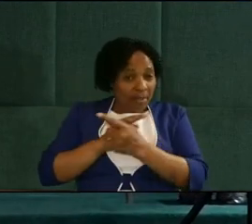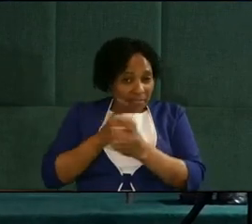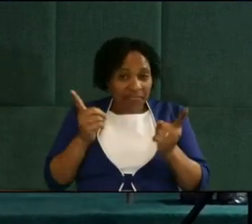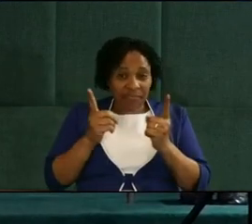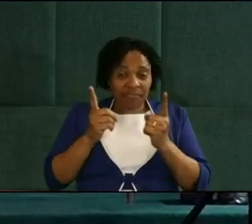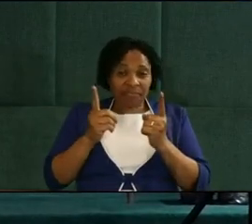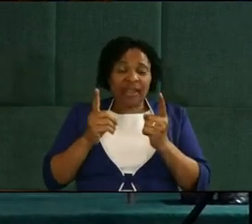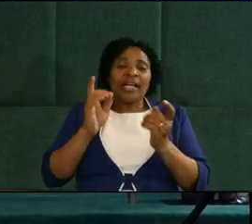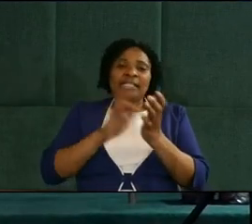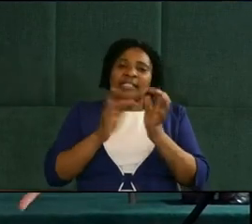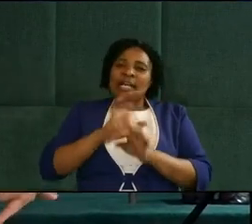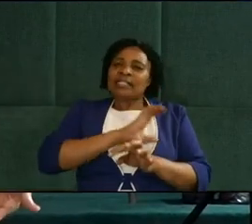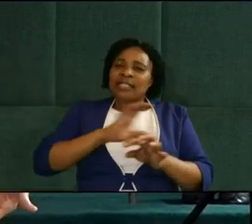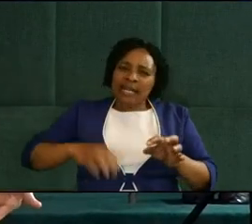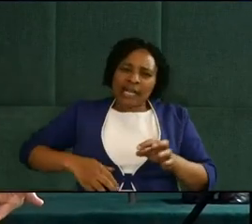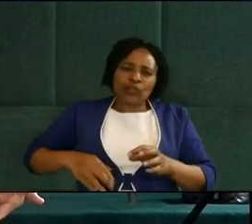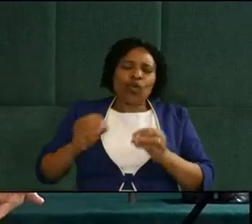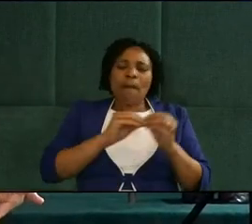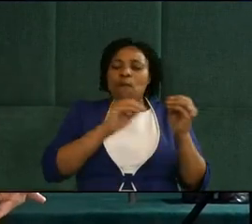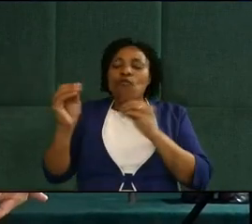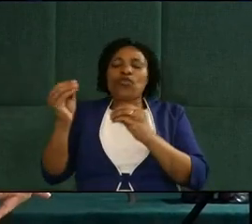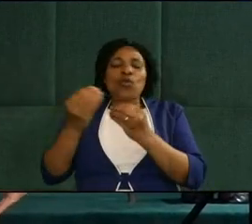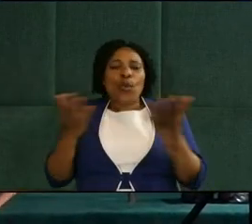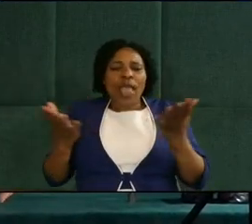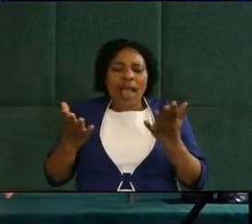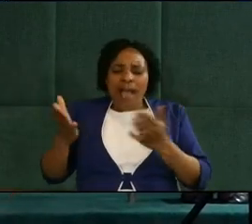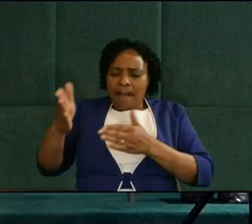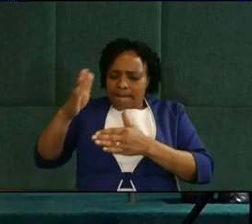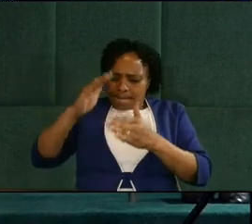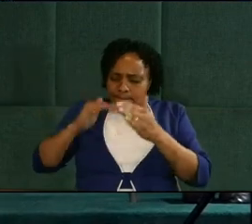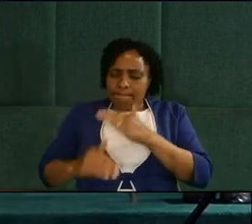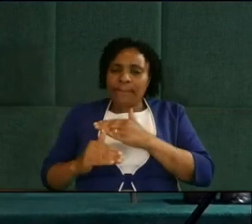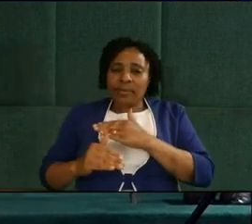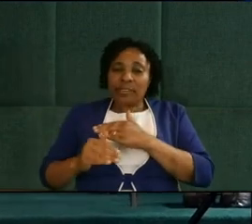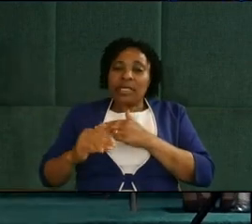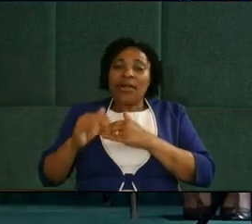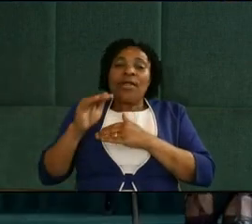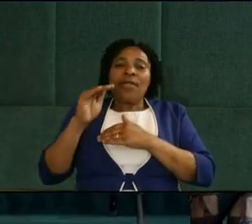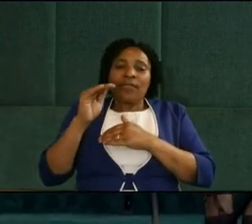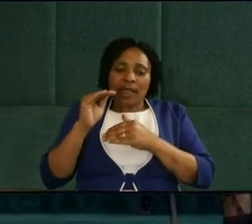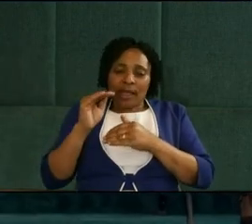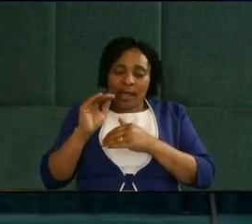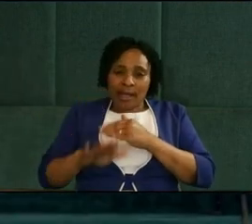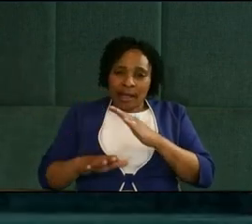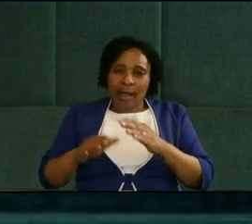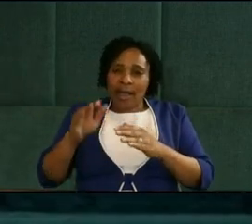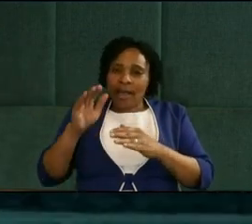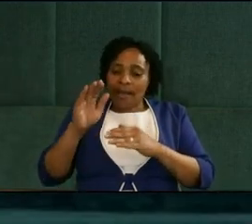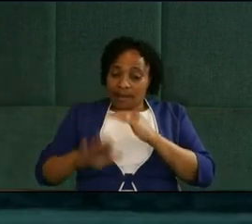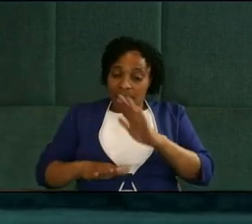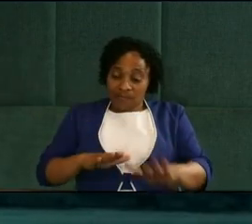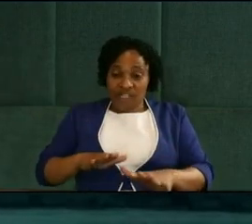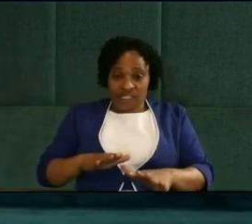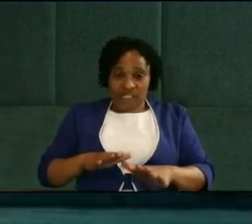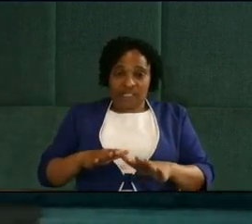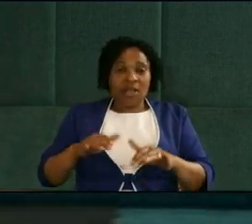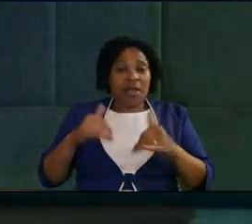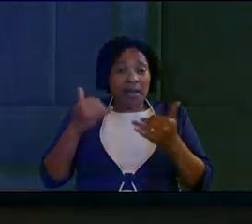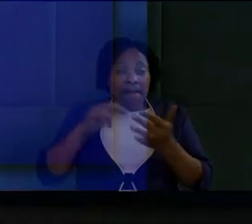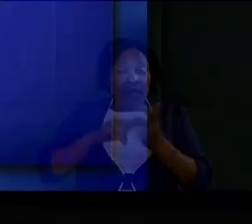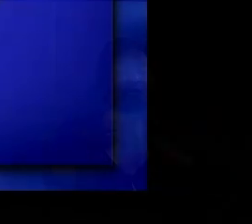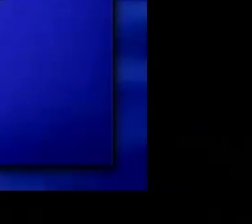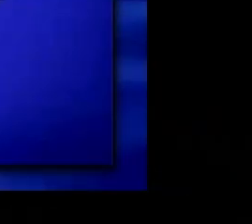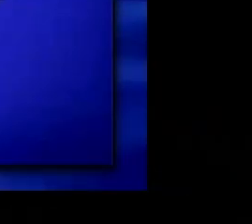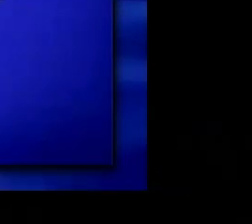the first time, we have now moved down to the legs of iron and clay. That's the period. And